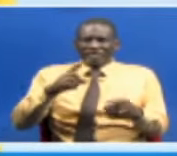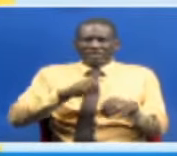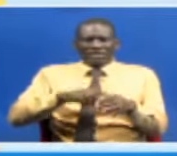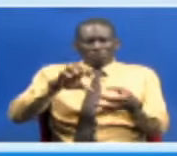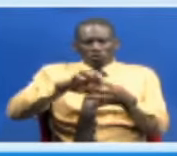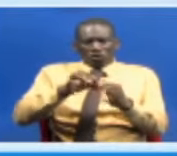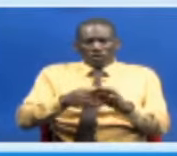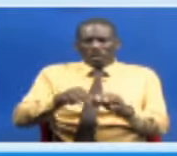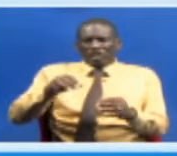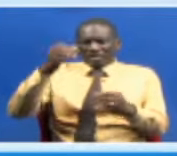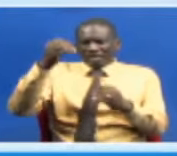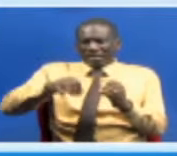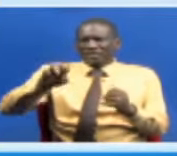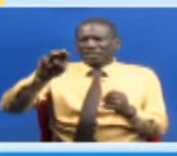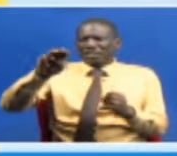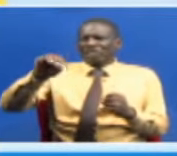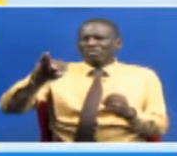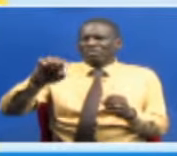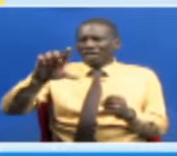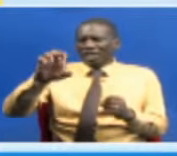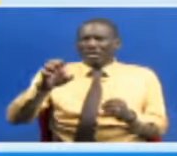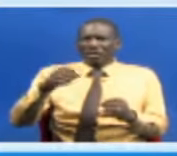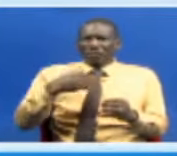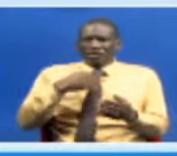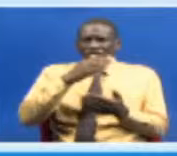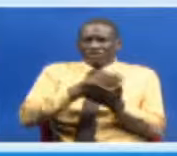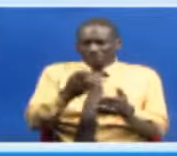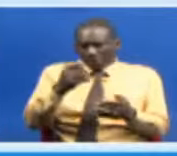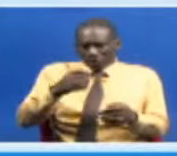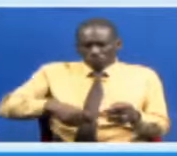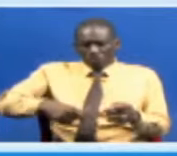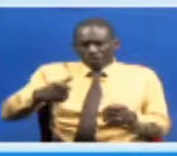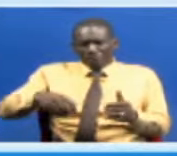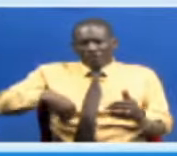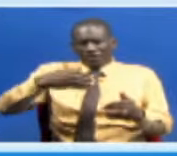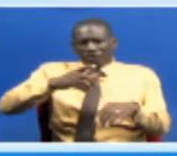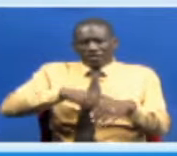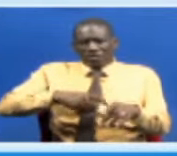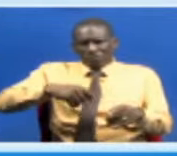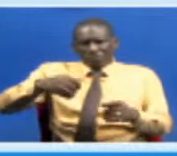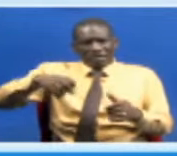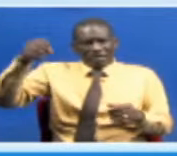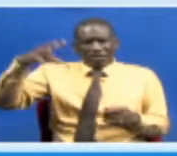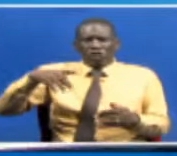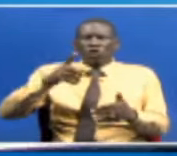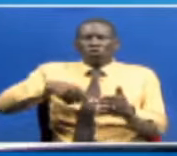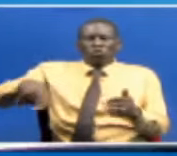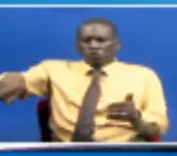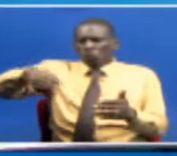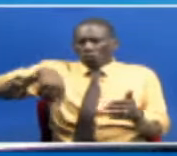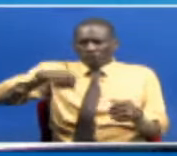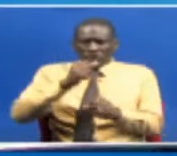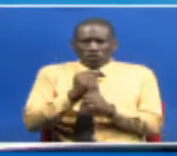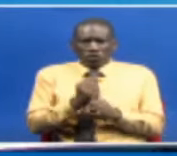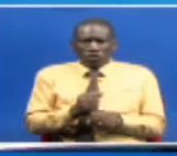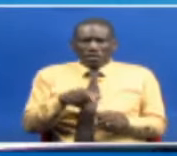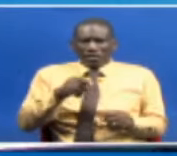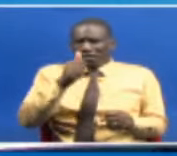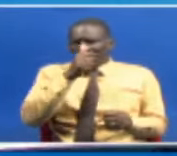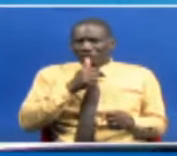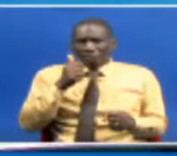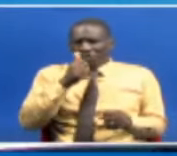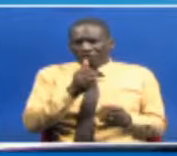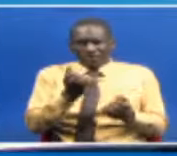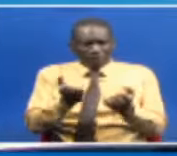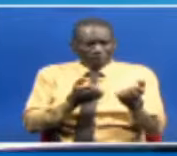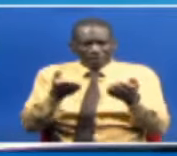debt that meter comes with, and then you pay every time you buy electricity. What we'll do, because this is a privately traded place